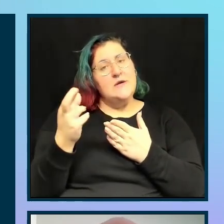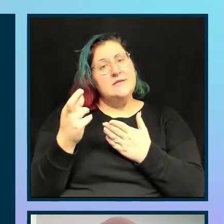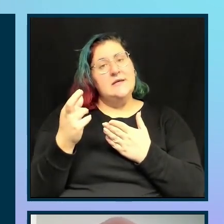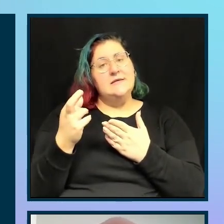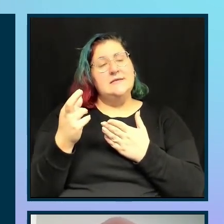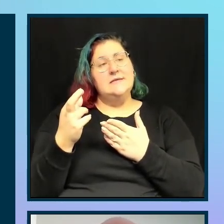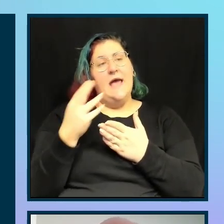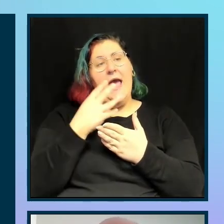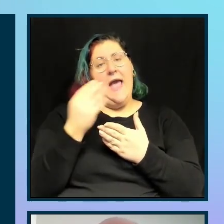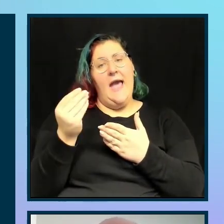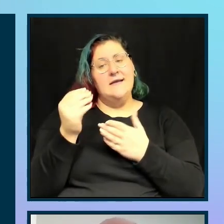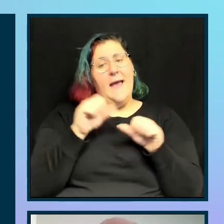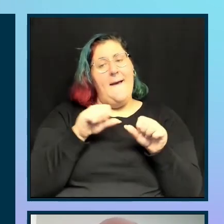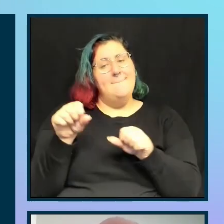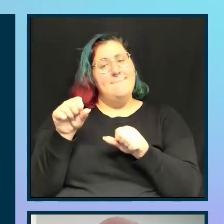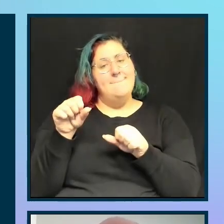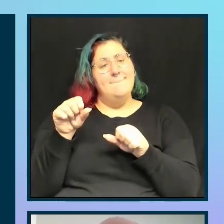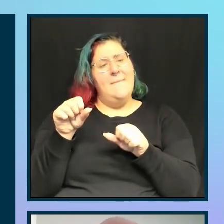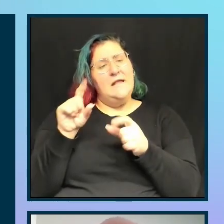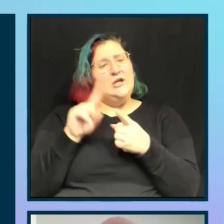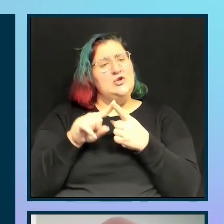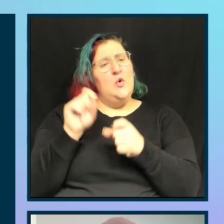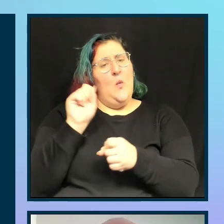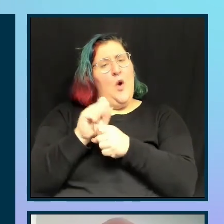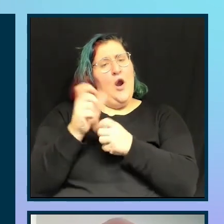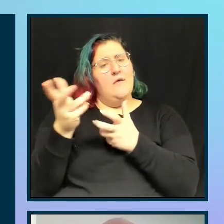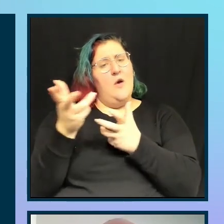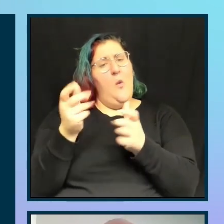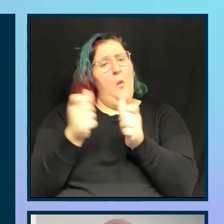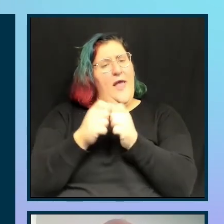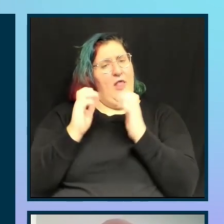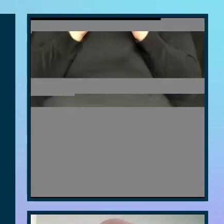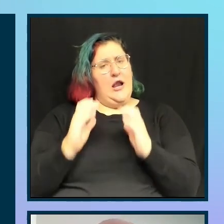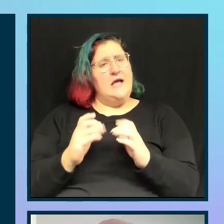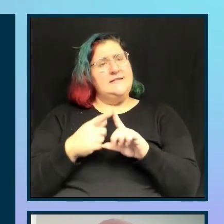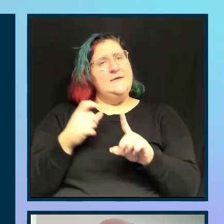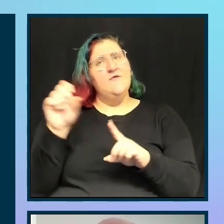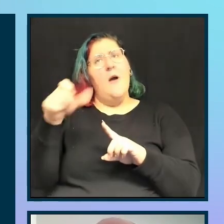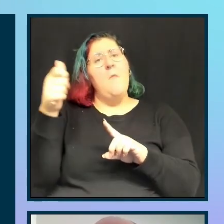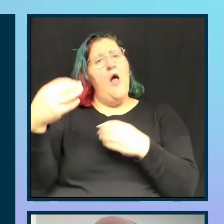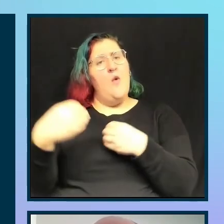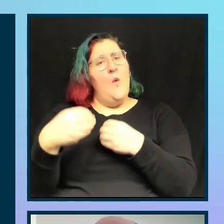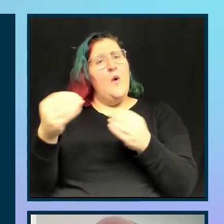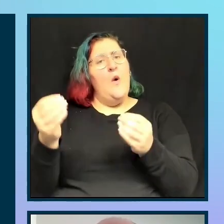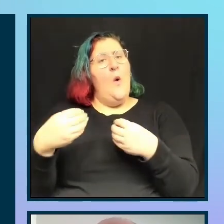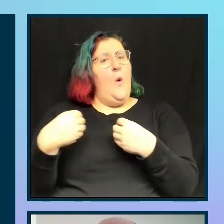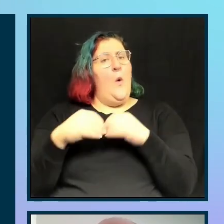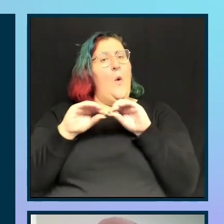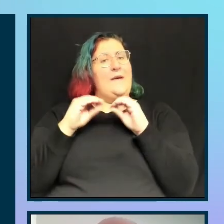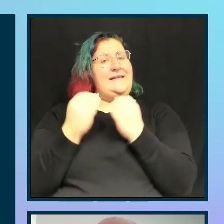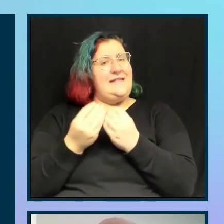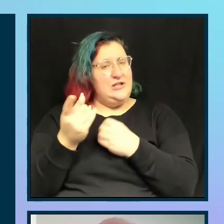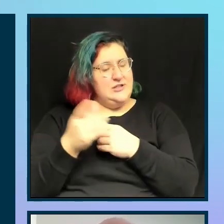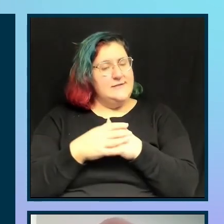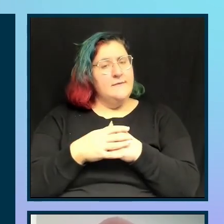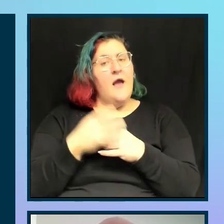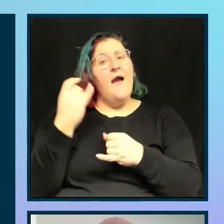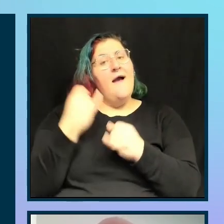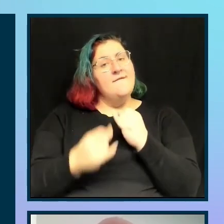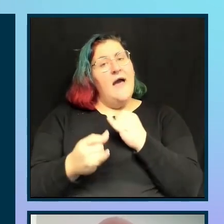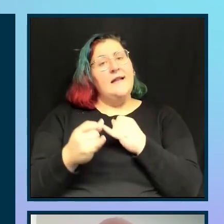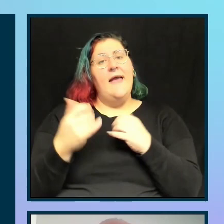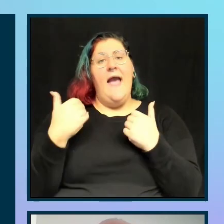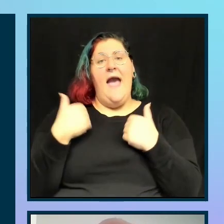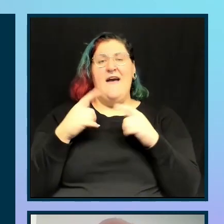with our customers and with other organizations. Finally, there's a broad range of topics in which we